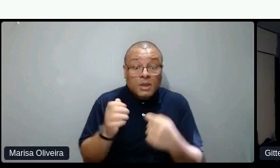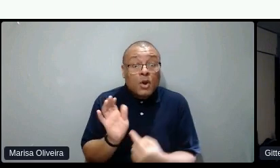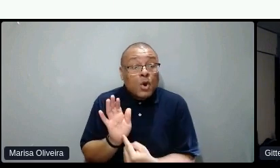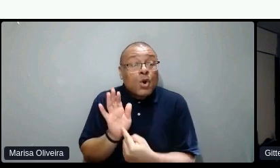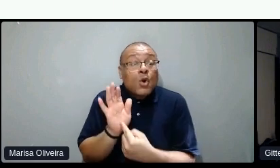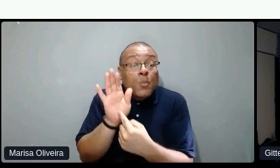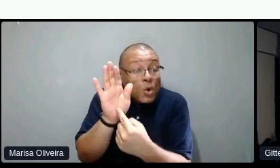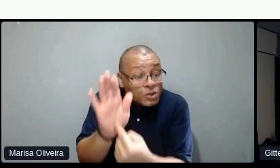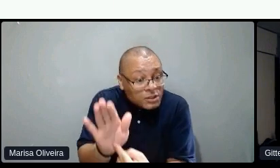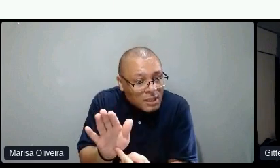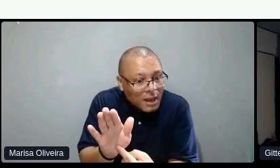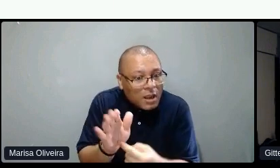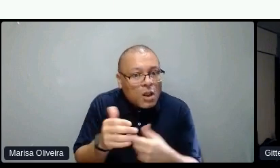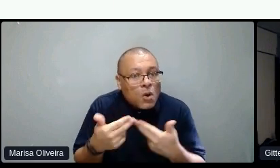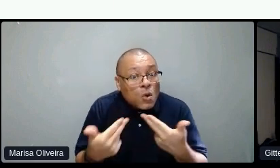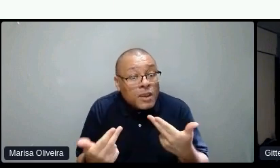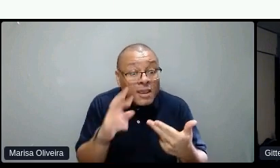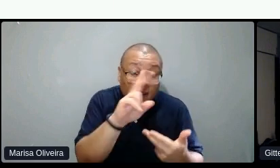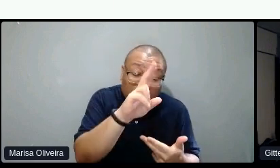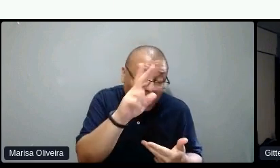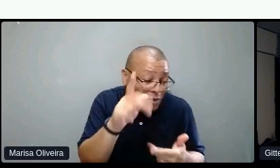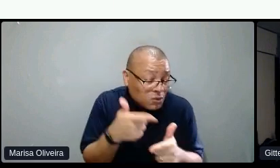and we can show that we make mistakes.